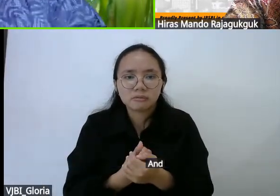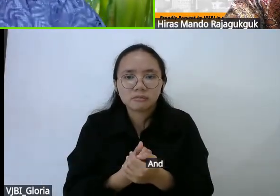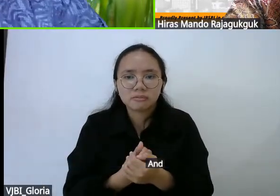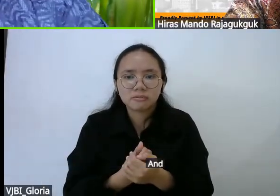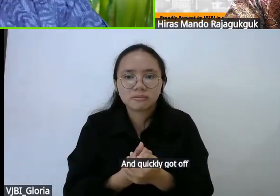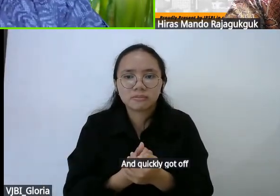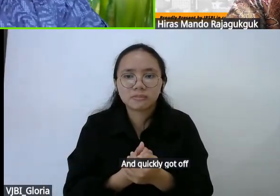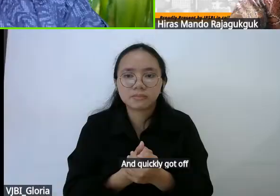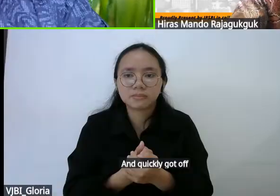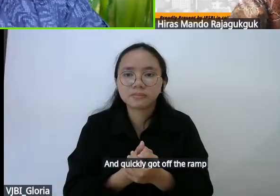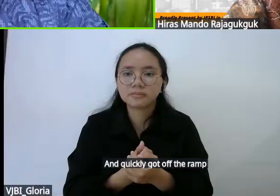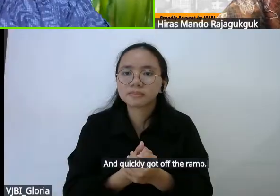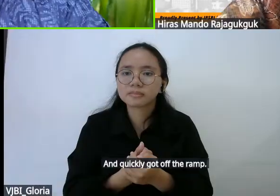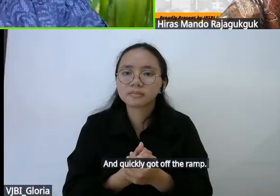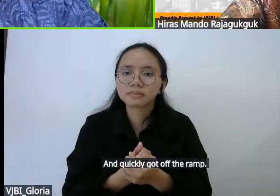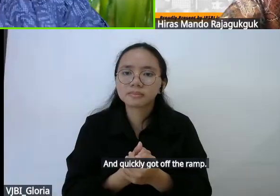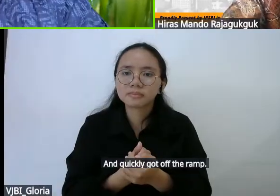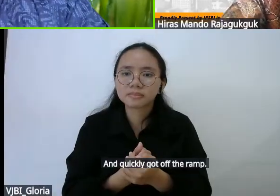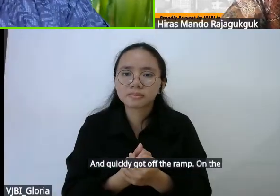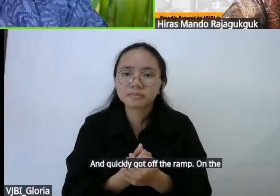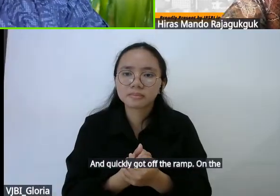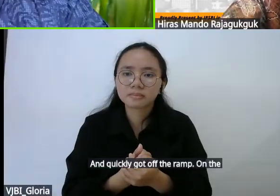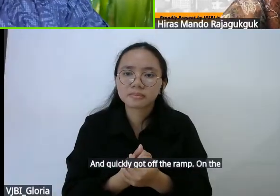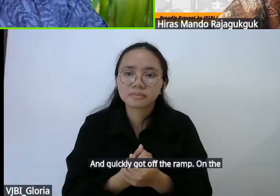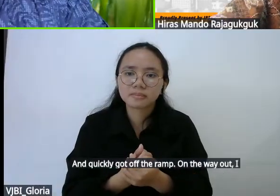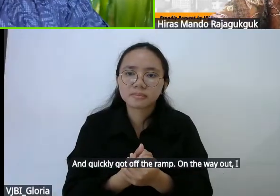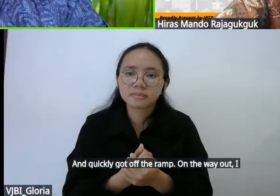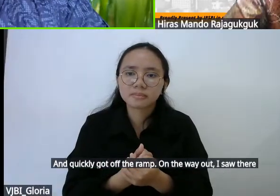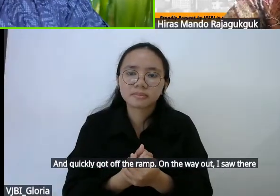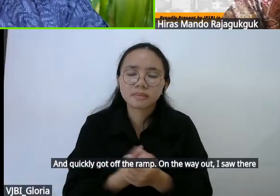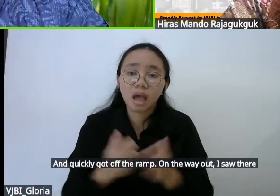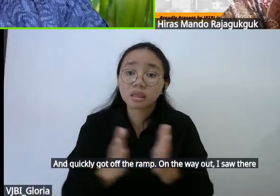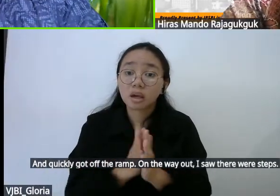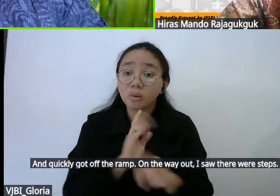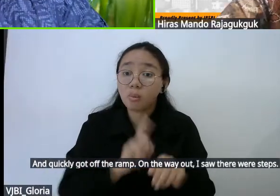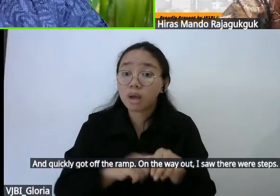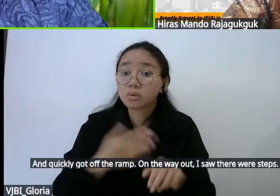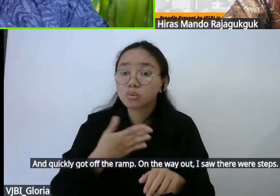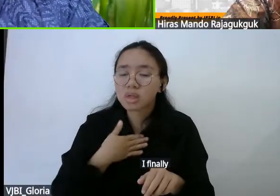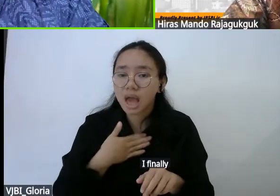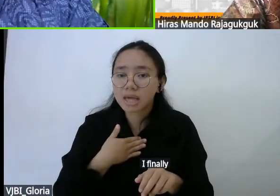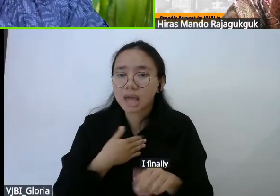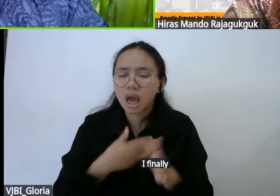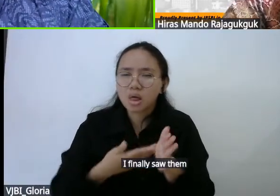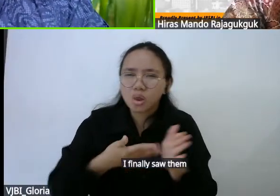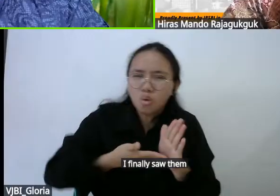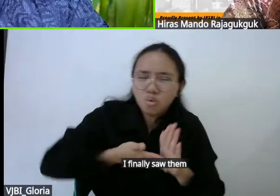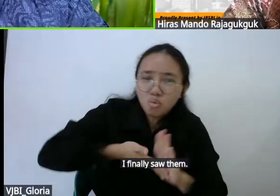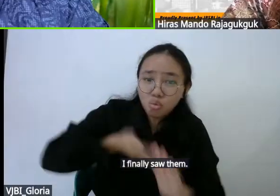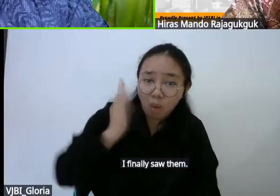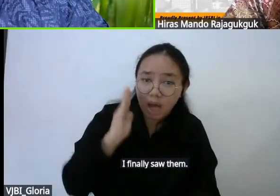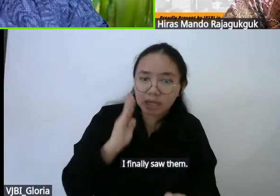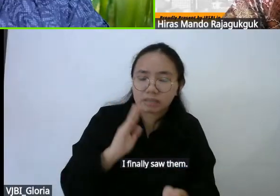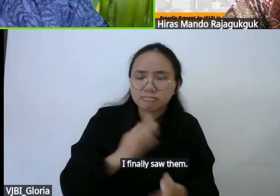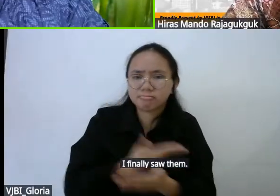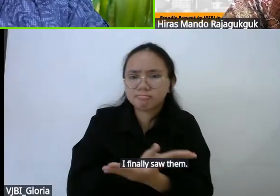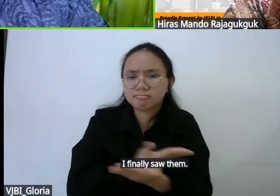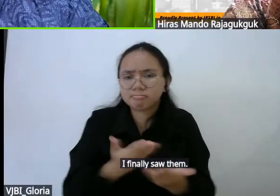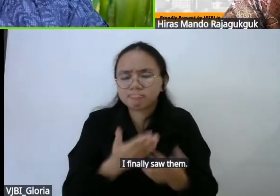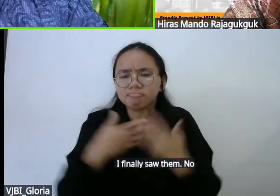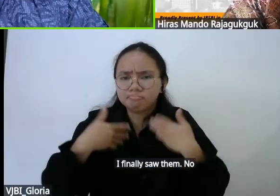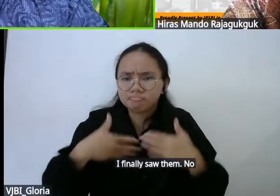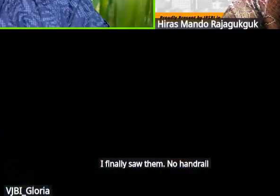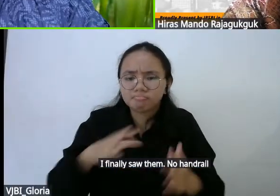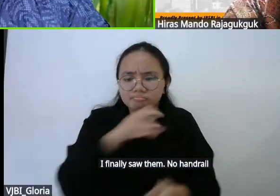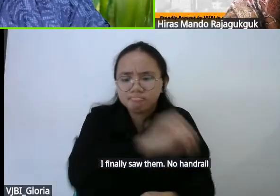off the ramp. On the way out, I saw there were steps. I finally saw them. No handrail.